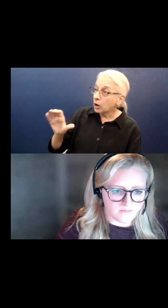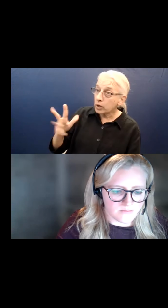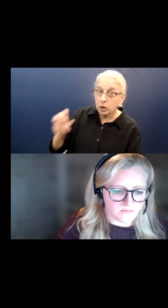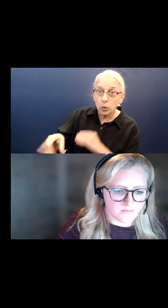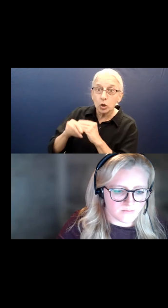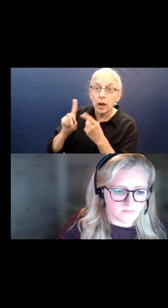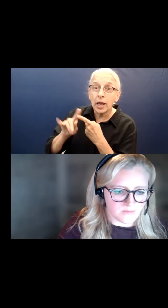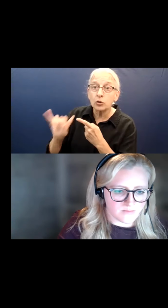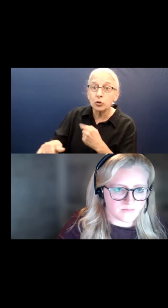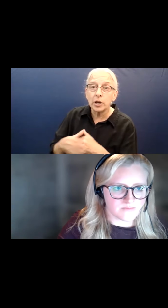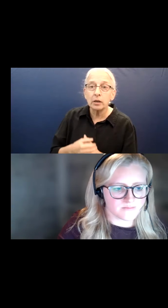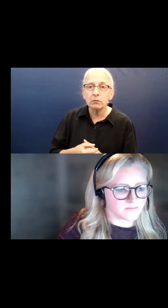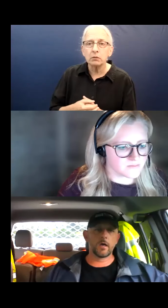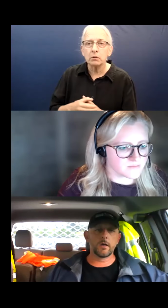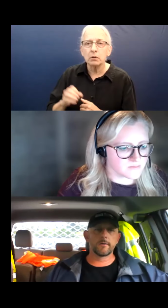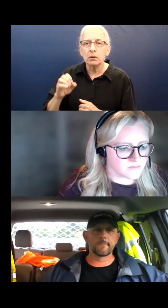Thanks, Kelly.